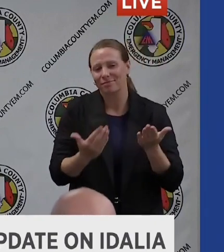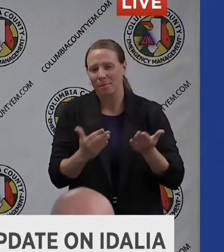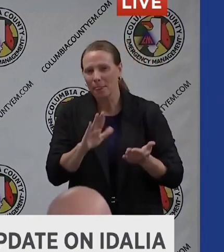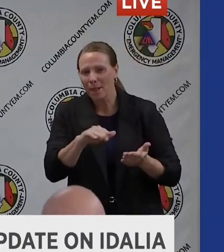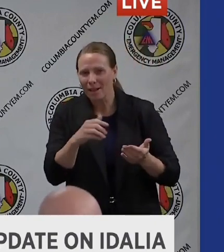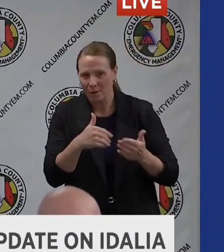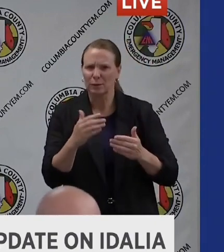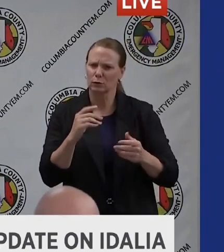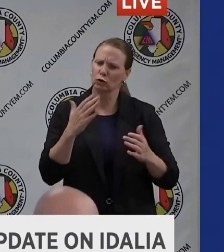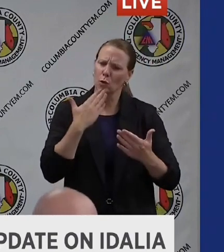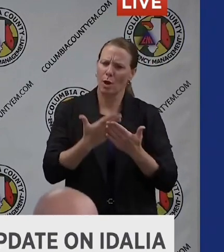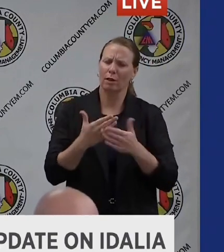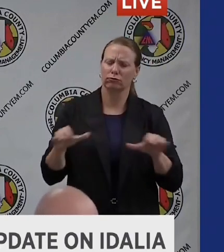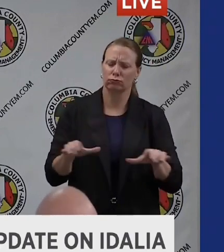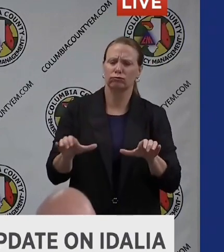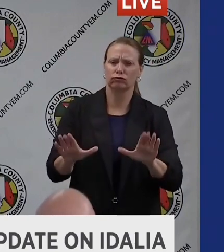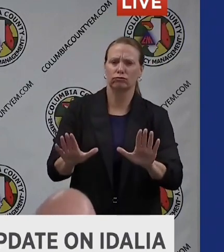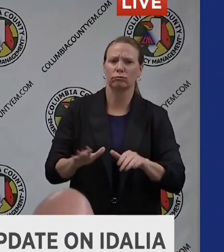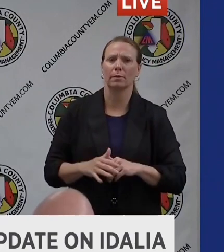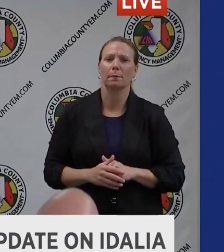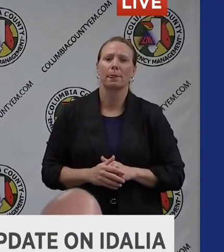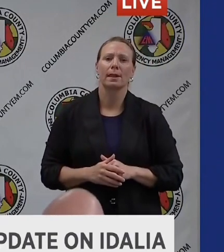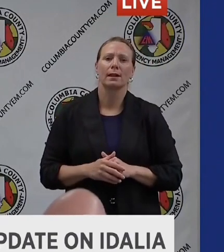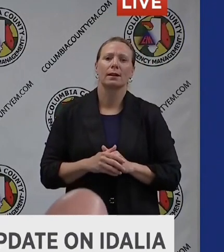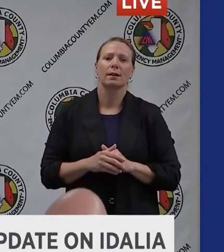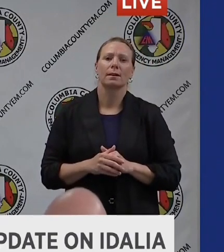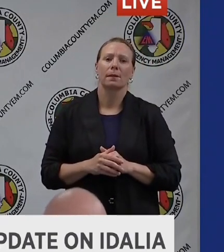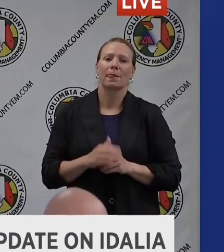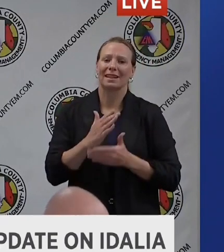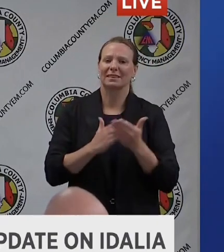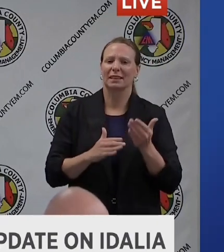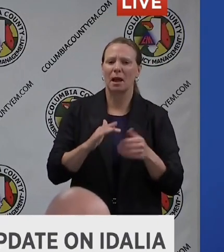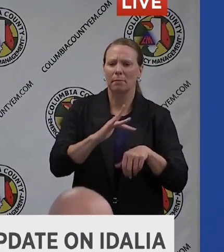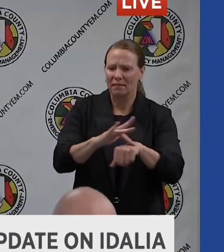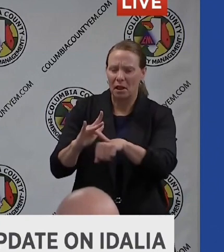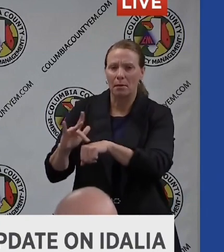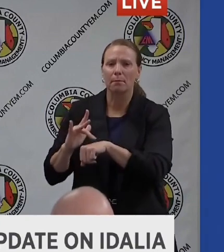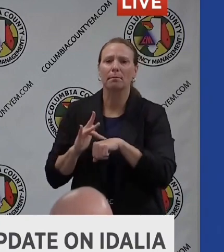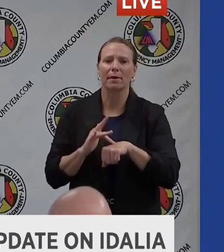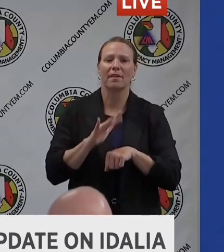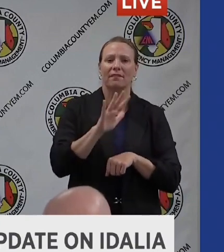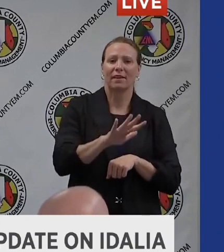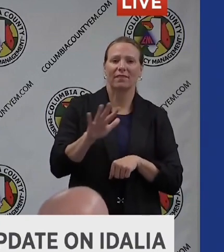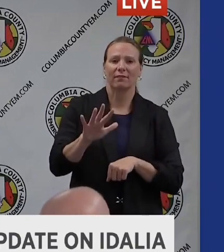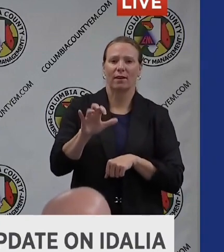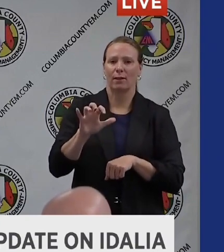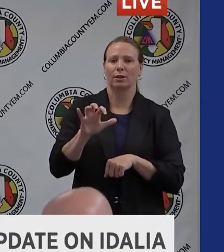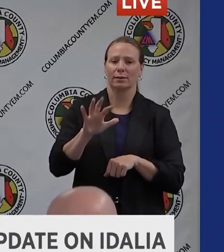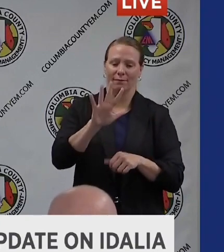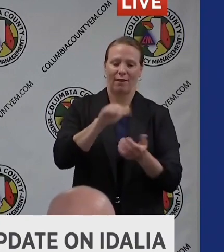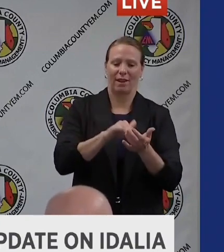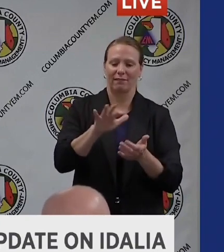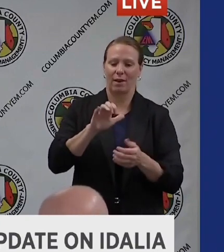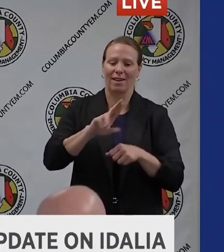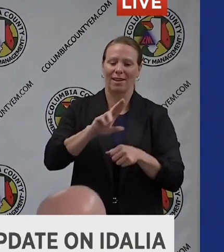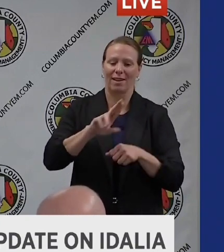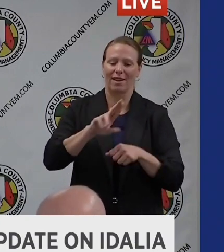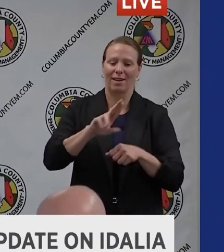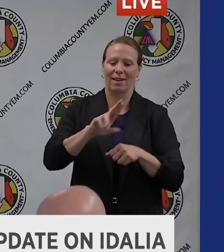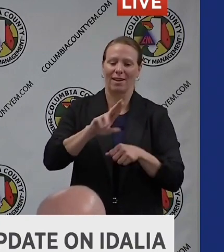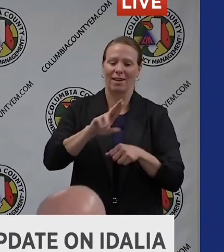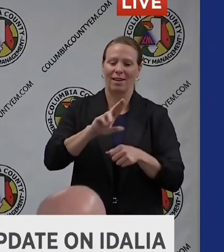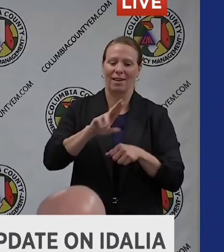very well. We have a lot of assets available. We have 5,500 National Guardsmen. We have Rotary Wing assets. We